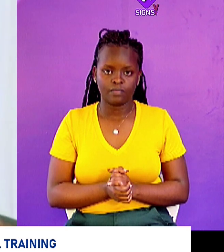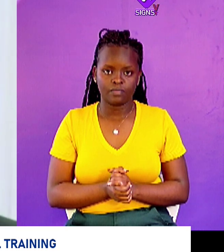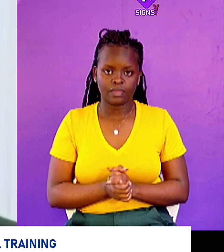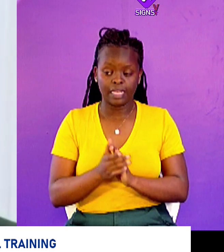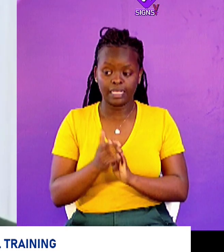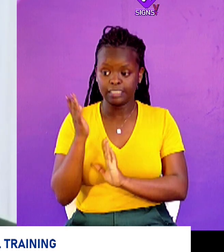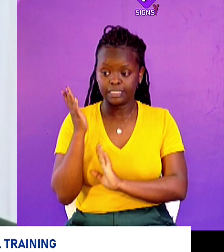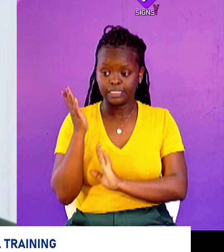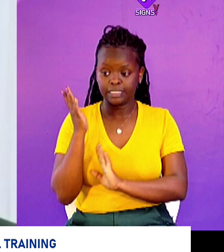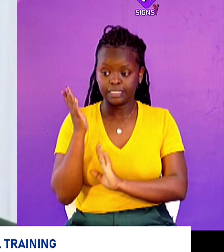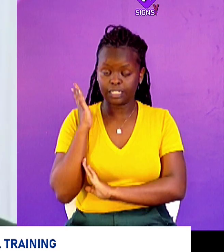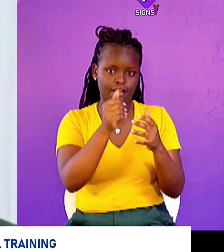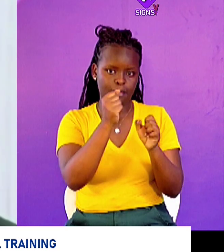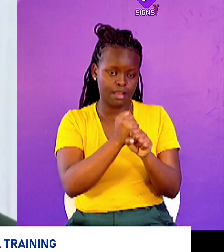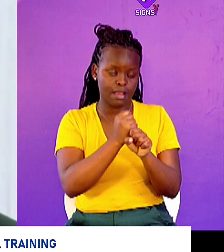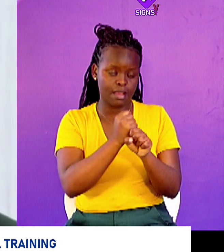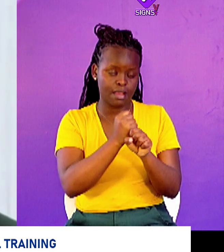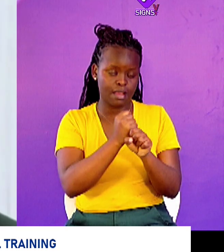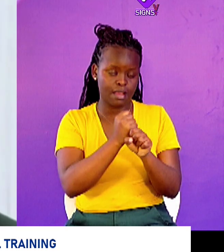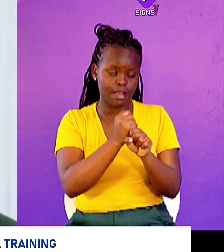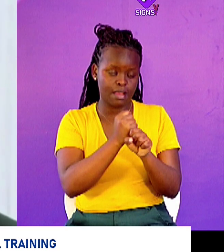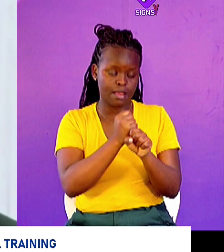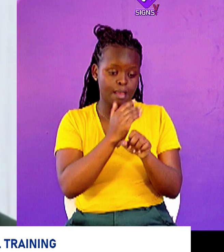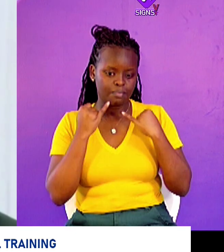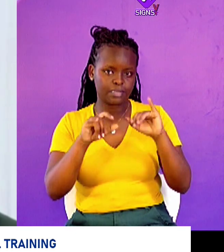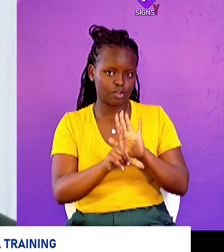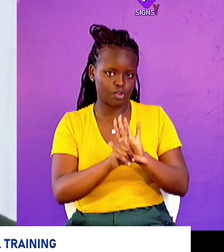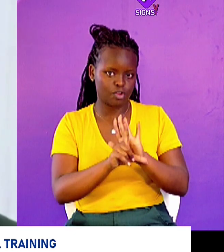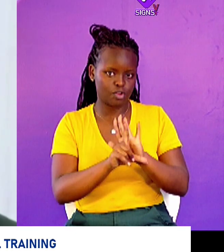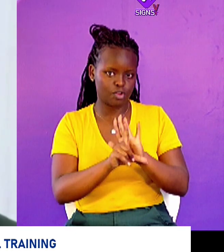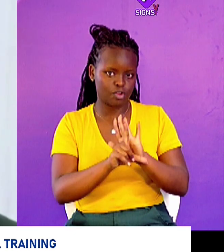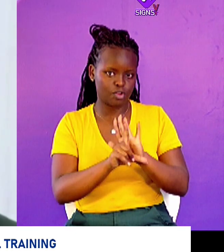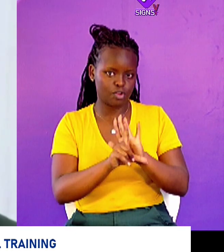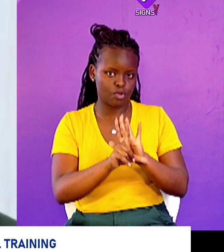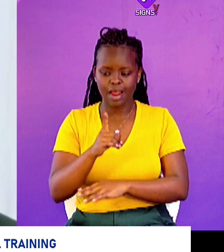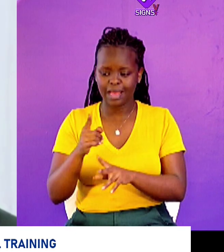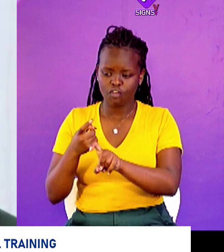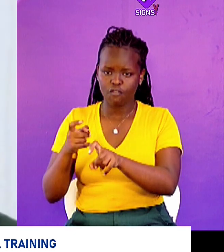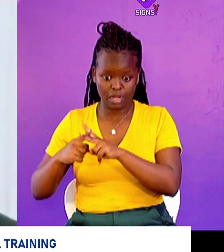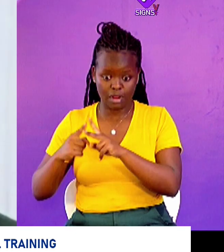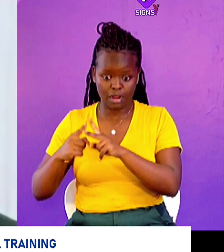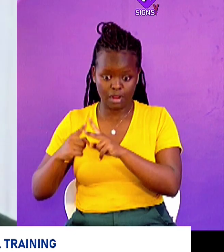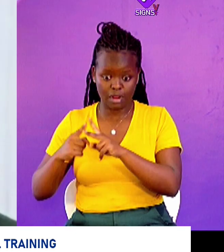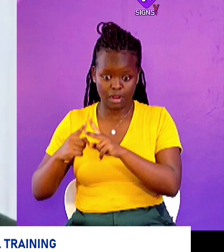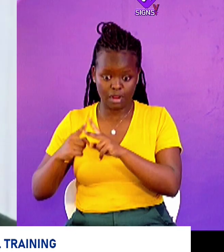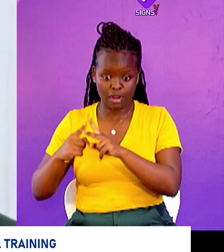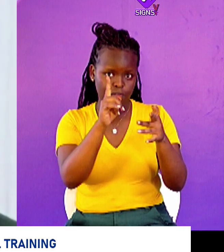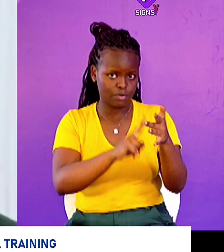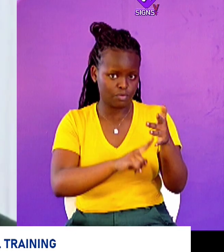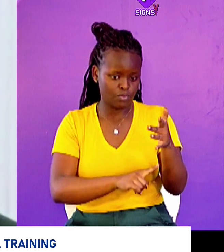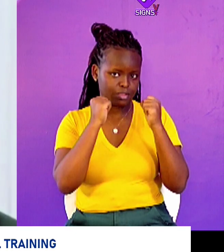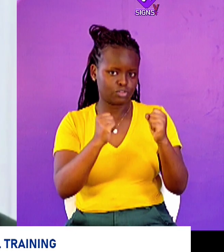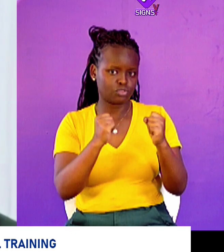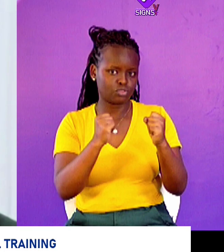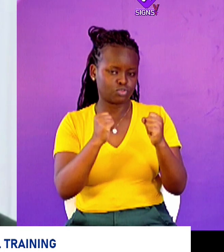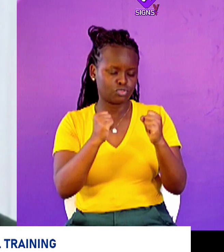Security framework. By enforcing law and order right at the grassroots, you provide a strong